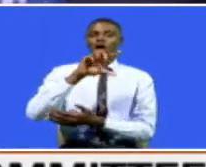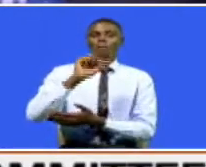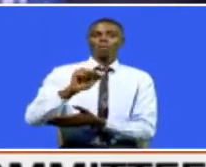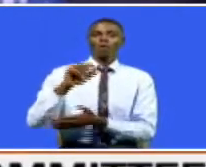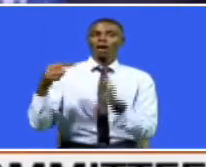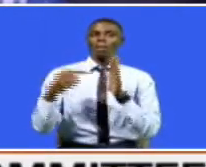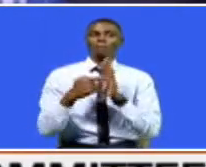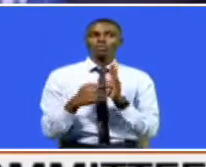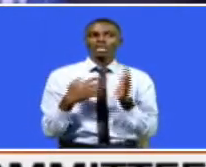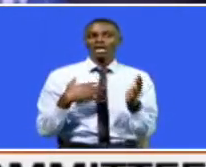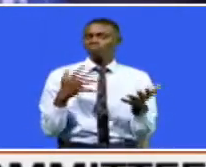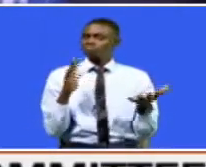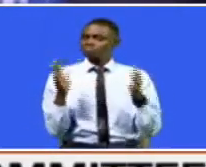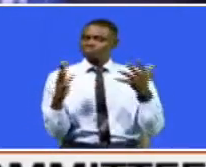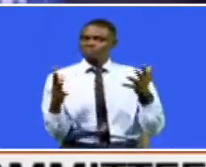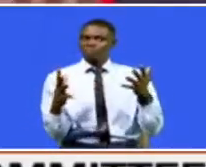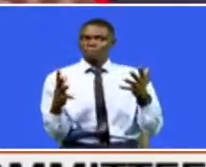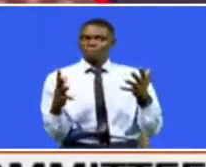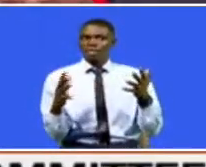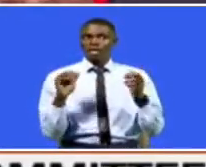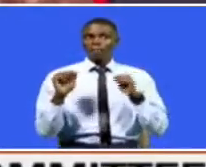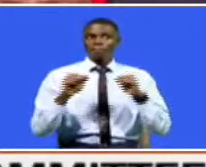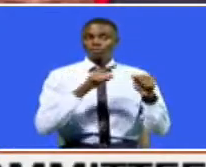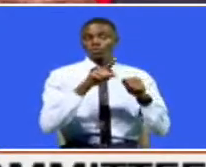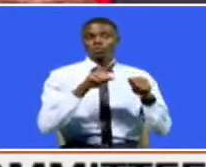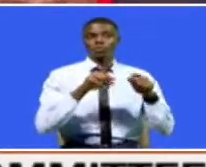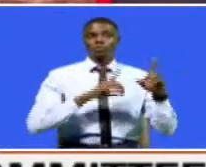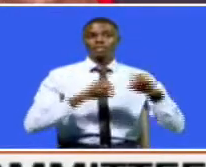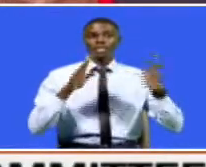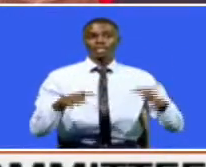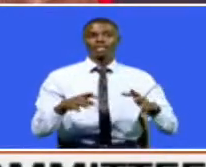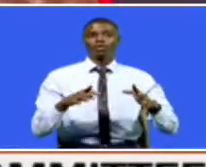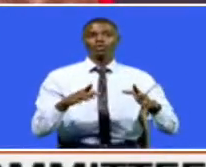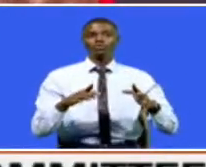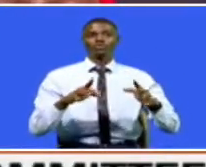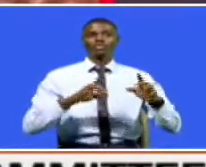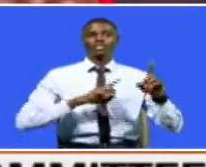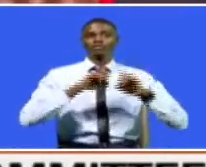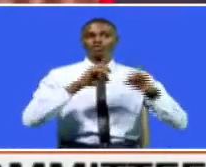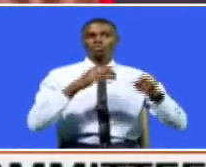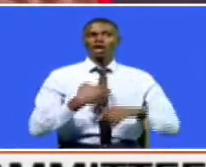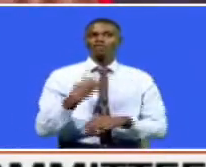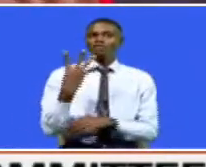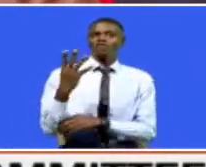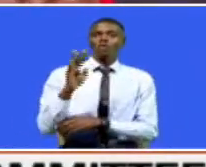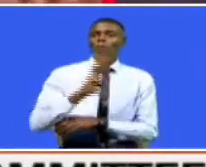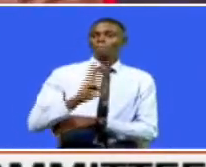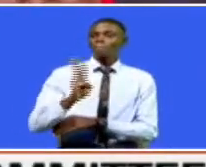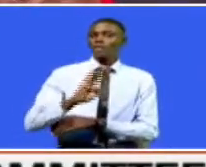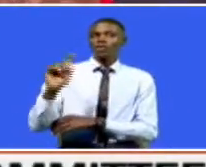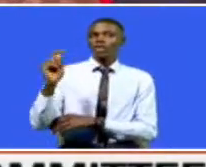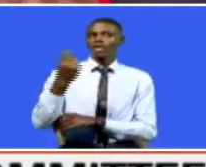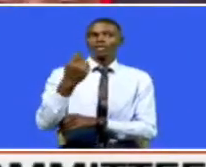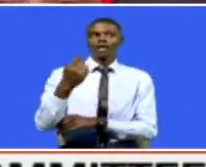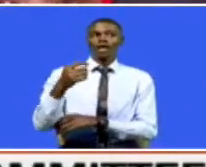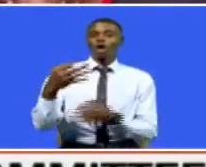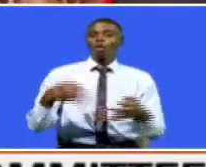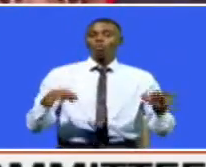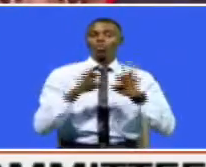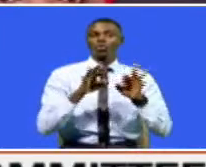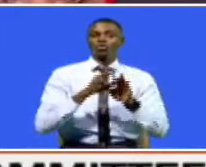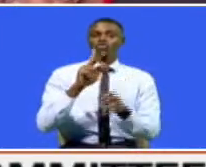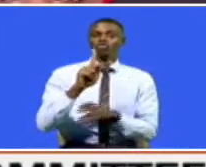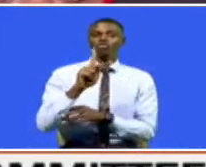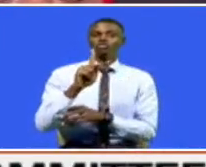There's approximately, and I can say this because I run Safaricom, there's approximately 4 billion Kenya shillings worth of bonga points that